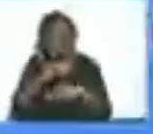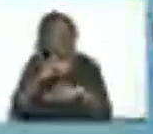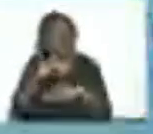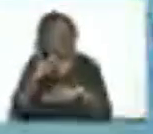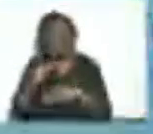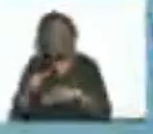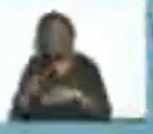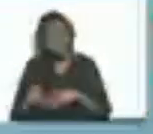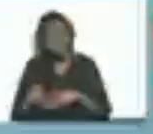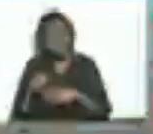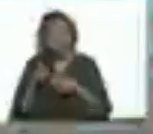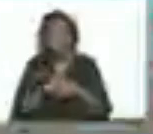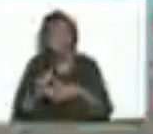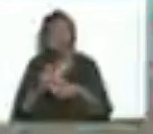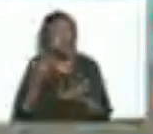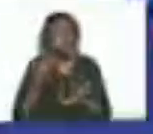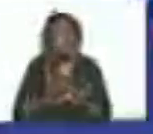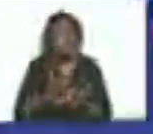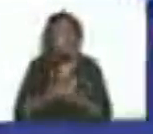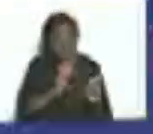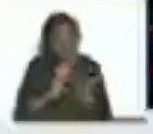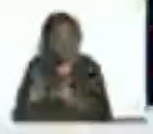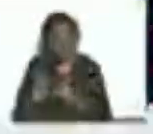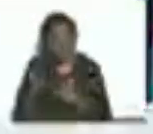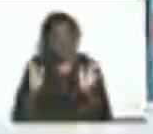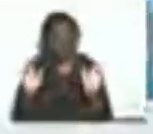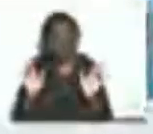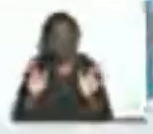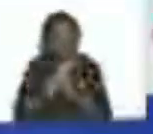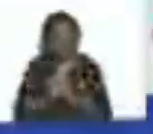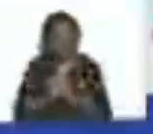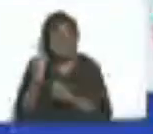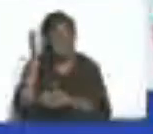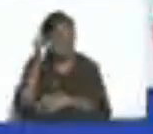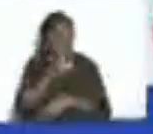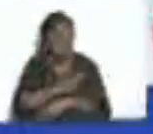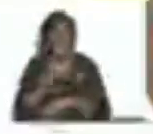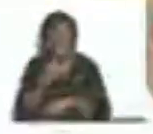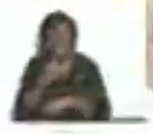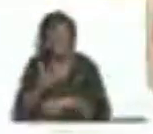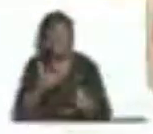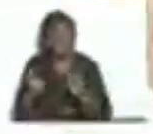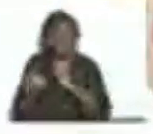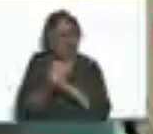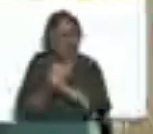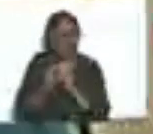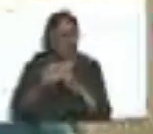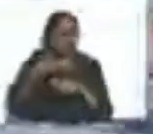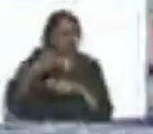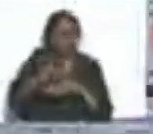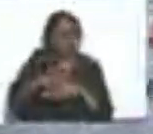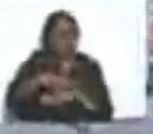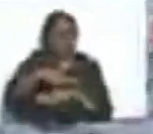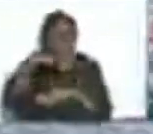Minister and Minister of Tourism, Investments and Aviation, the Honorable Chester Cooper, says it encountered overwhelming opposition from the